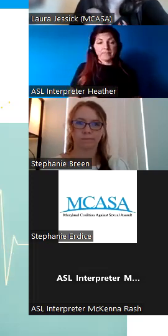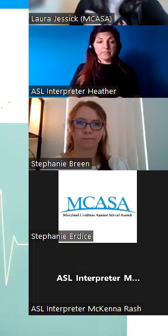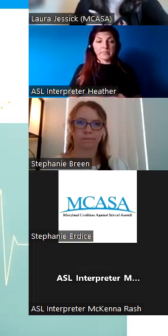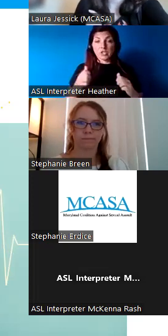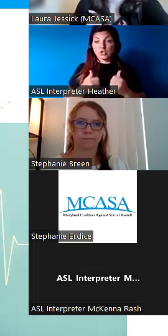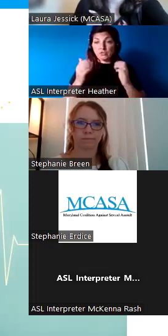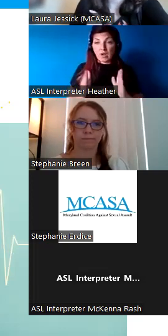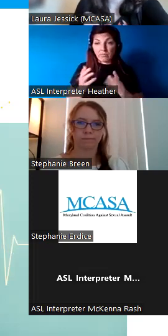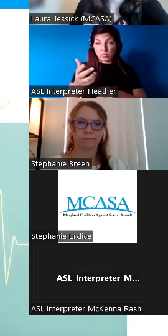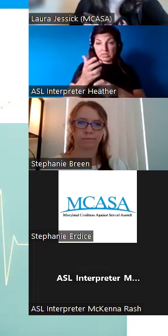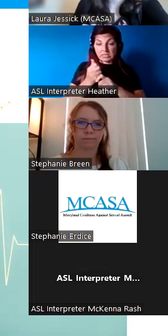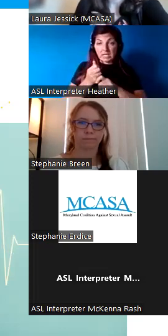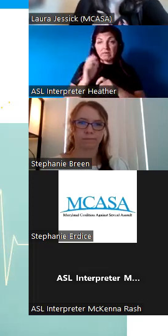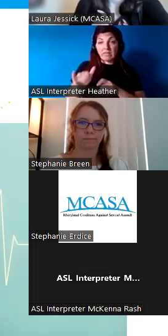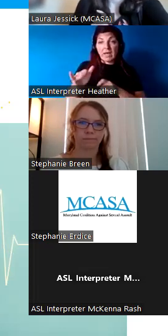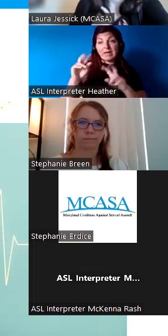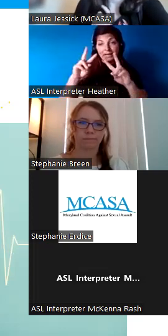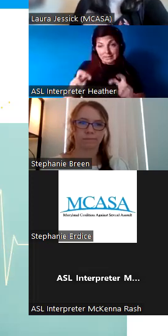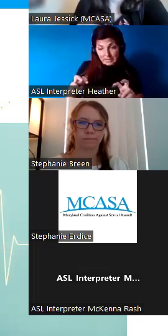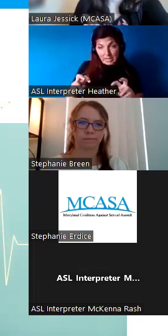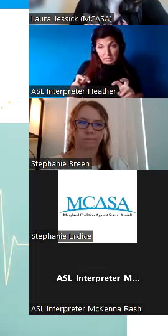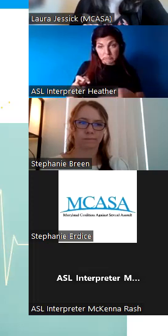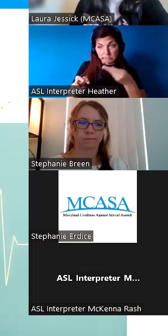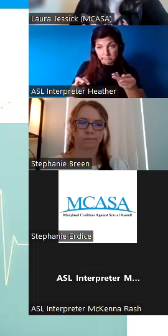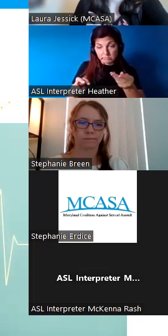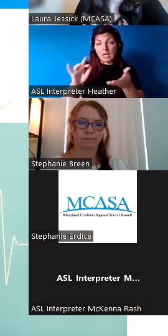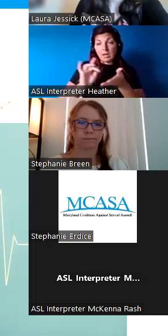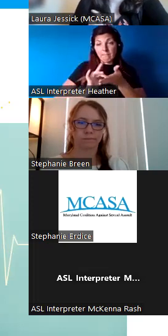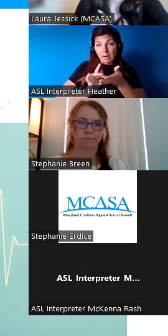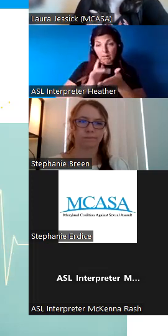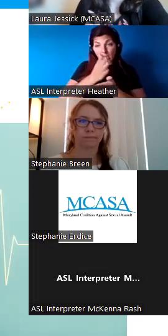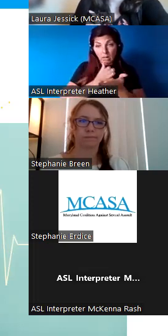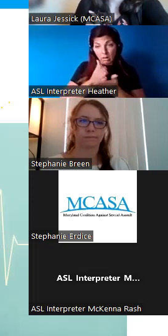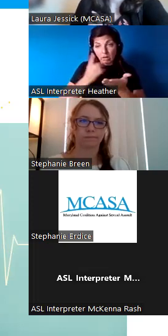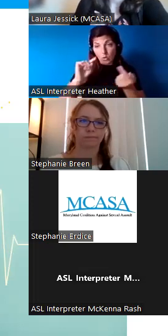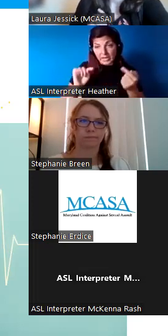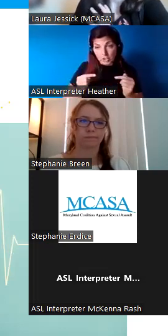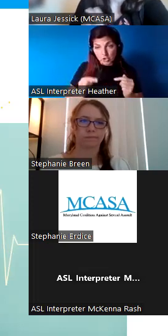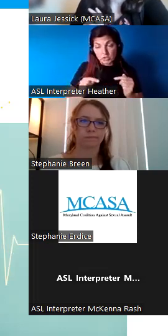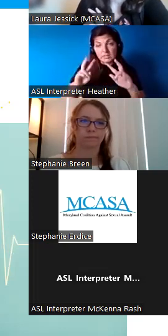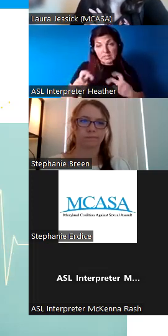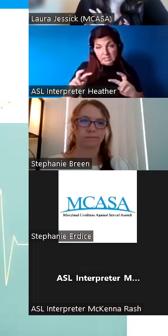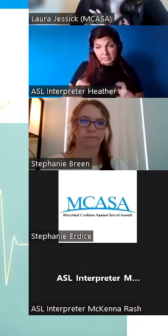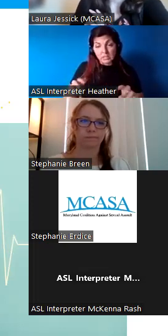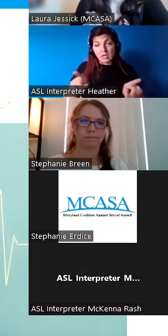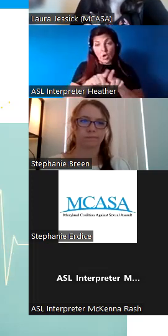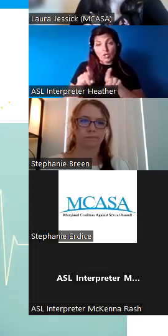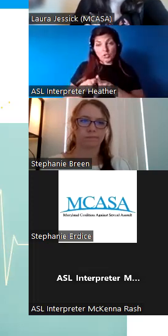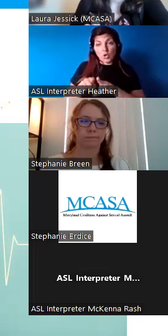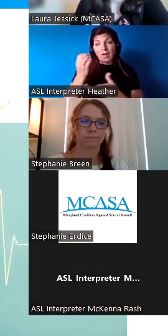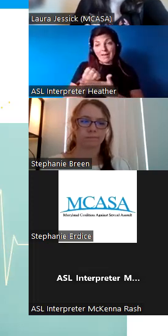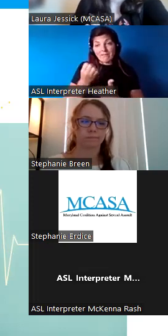receive that sexual assault forensic exam, including the medical components for injuries and assessment, as well as the